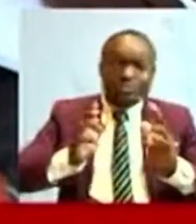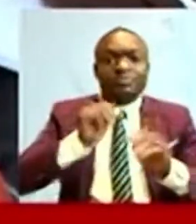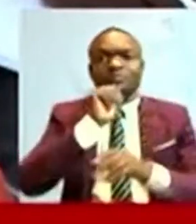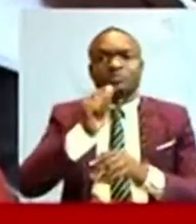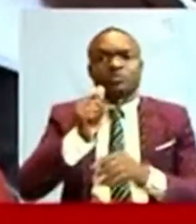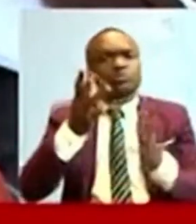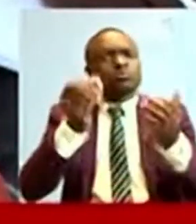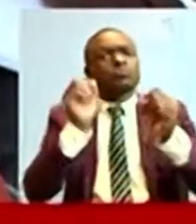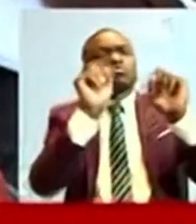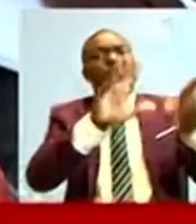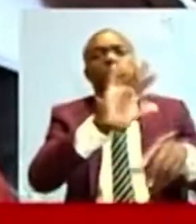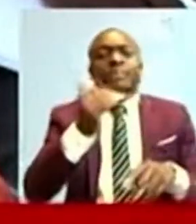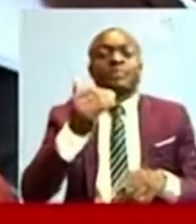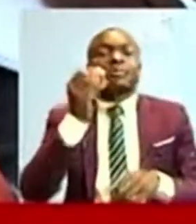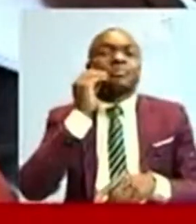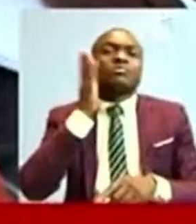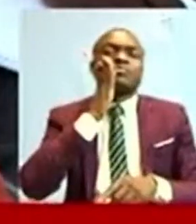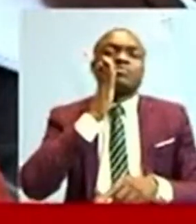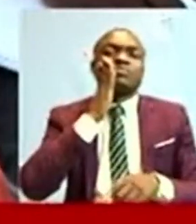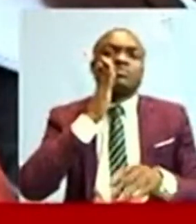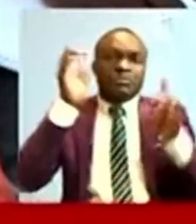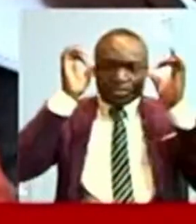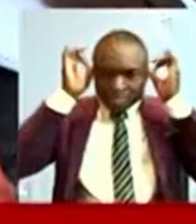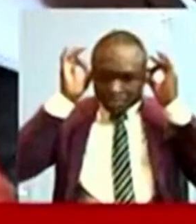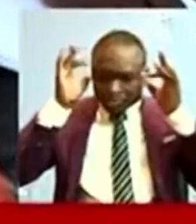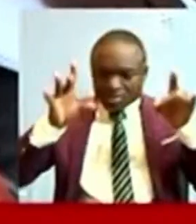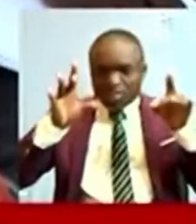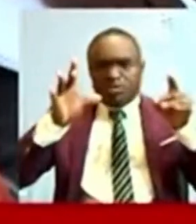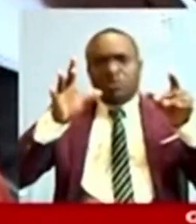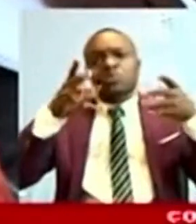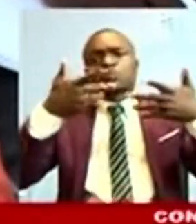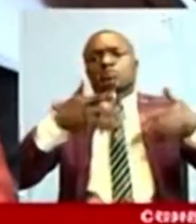back home and risk losing her or the unborn